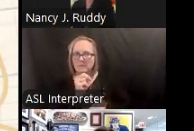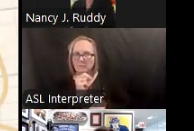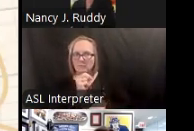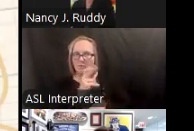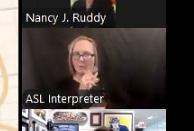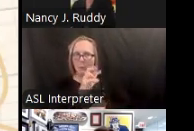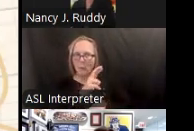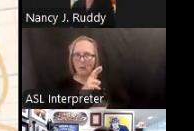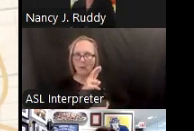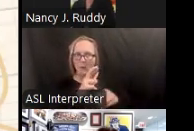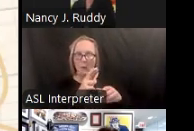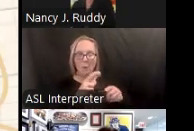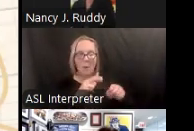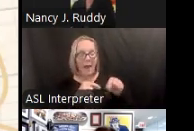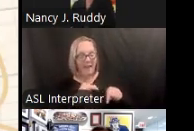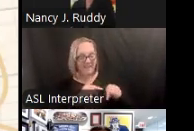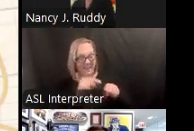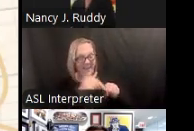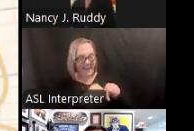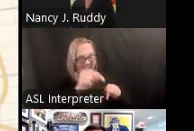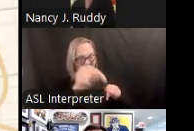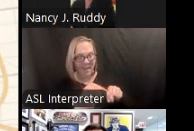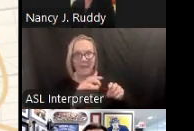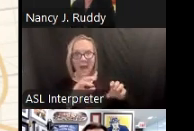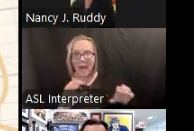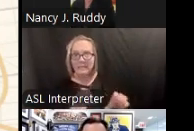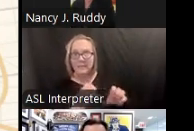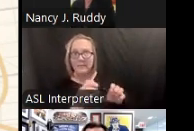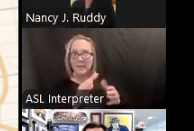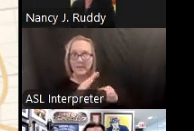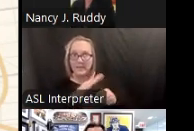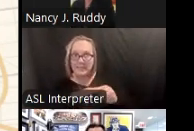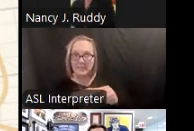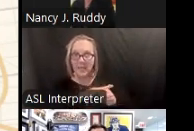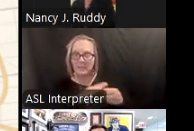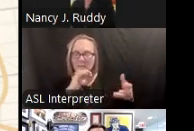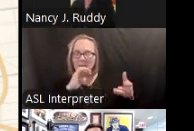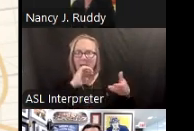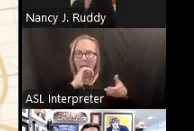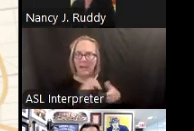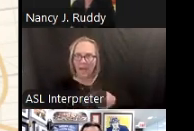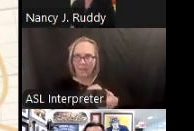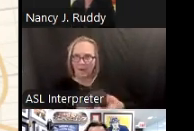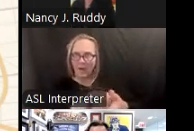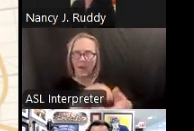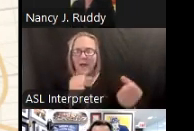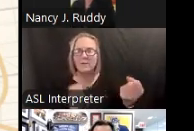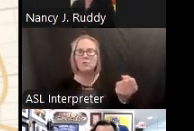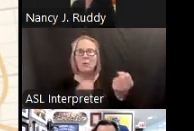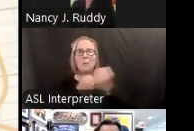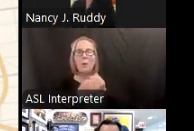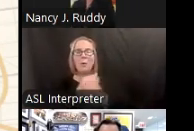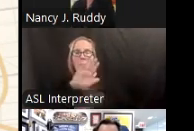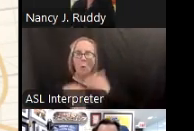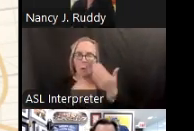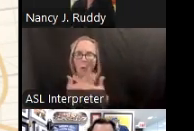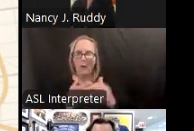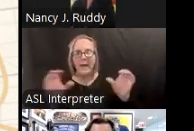our adjacent sites and activities and help support all the exciting activities that touch our site.